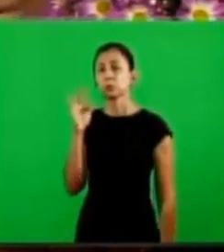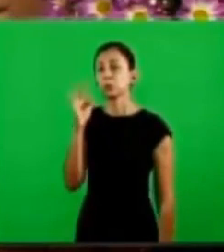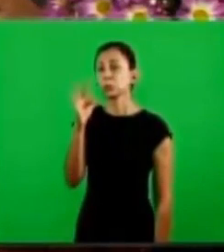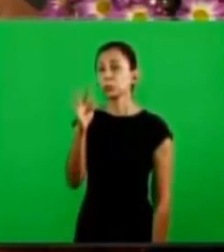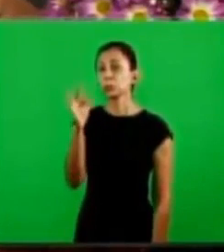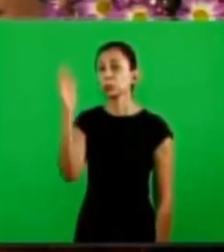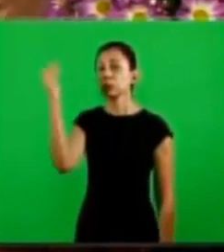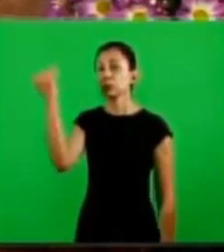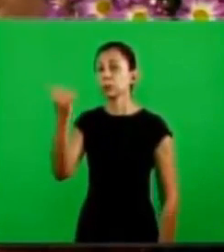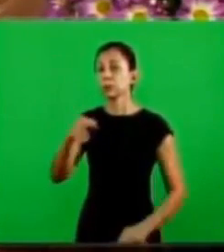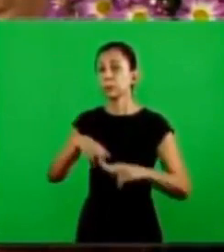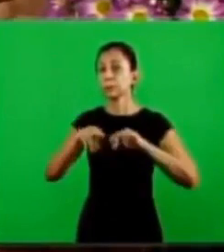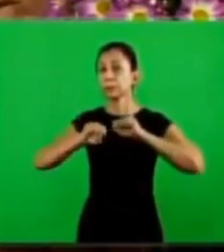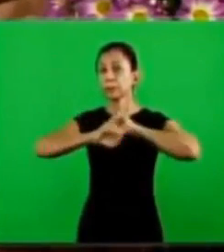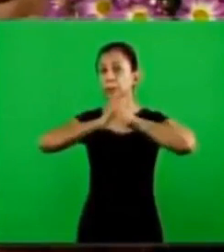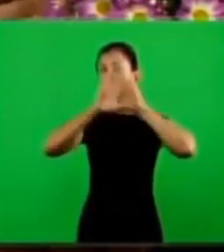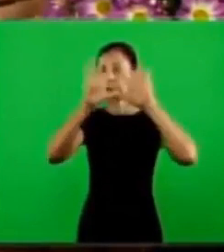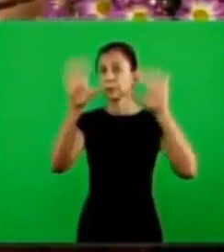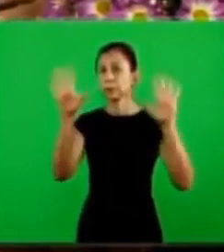to speak clearly